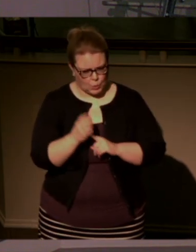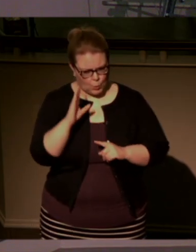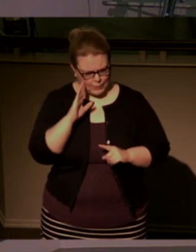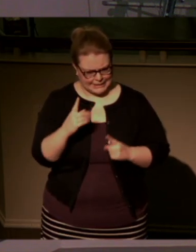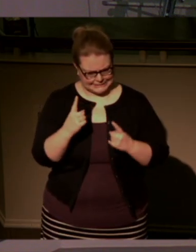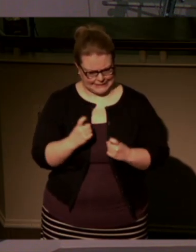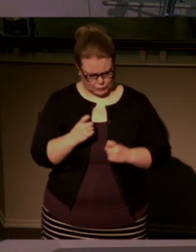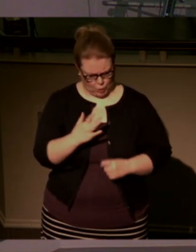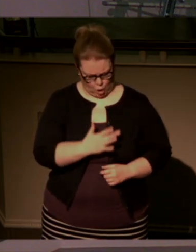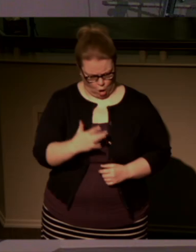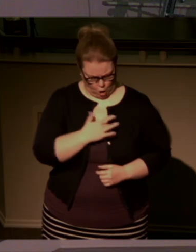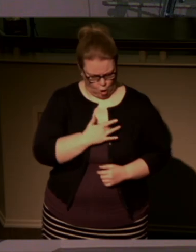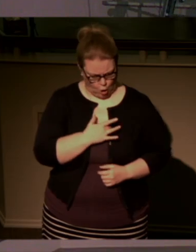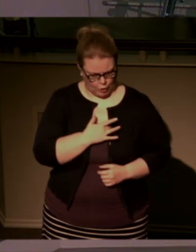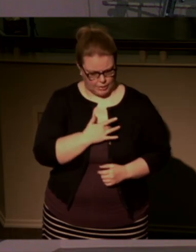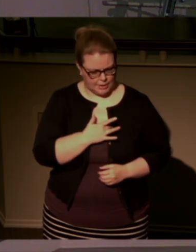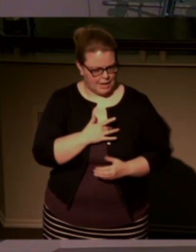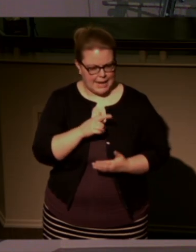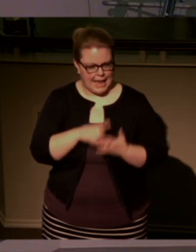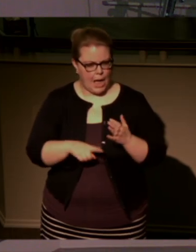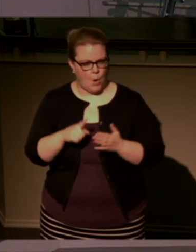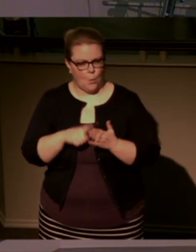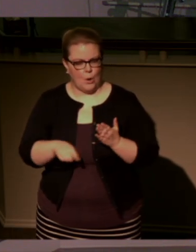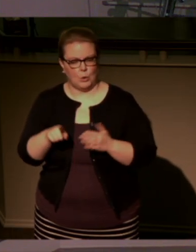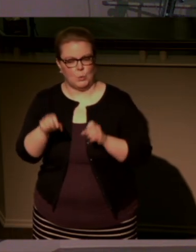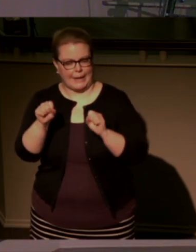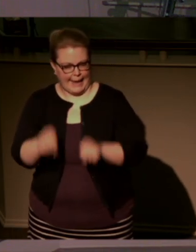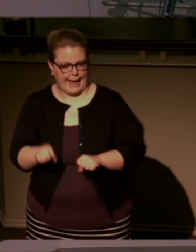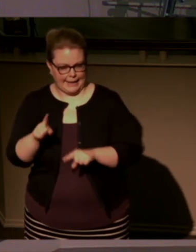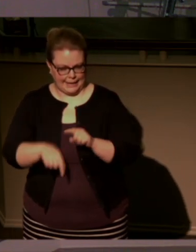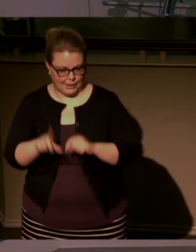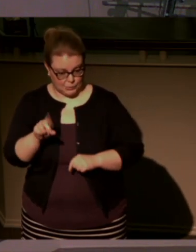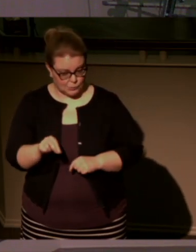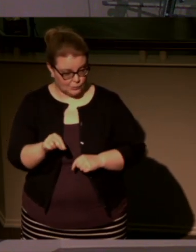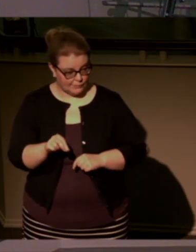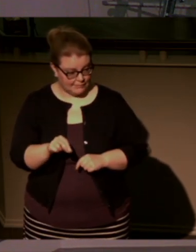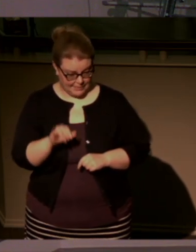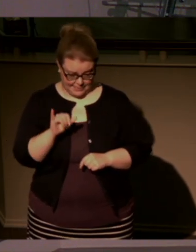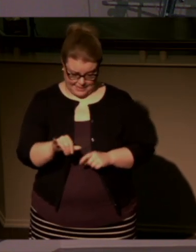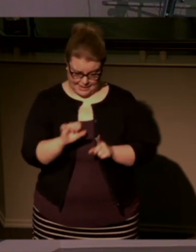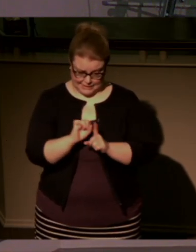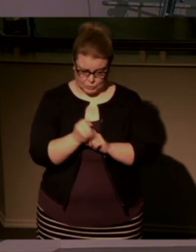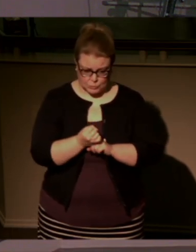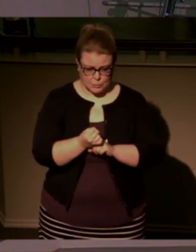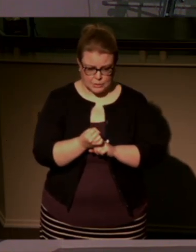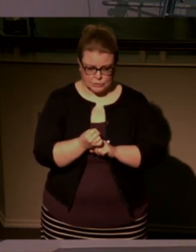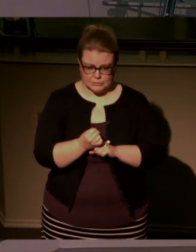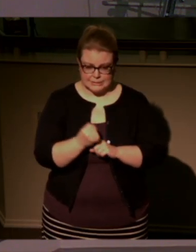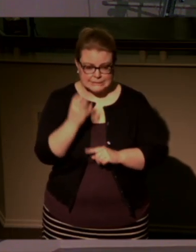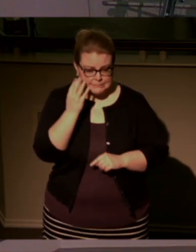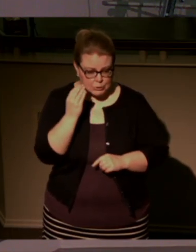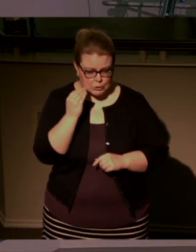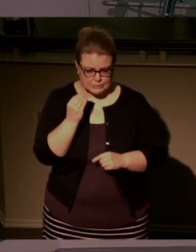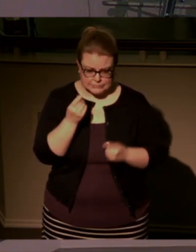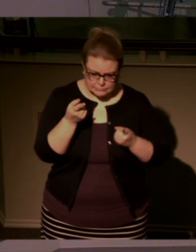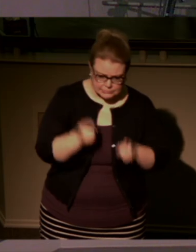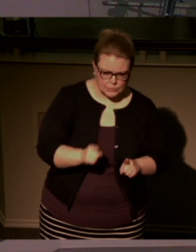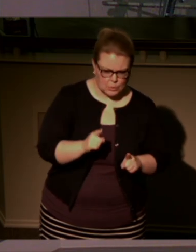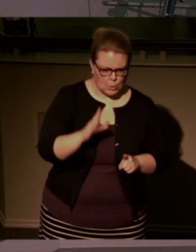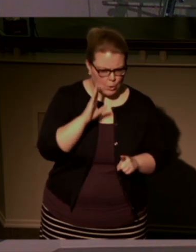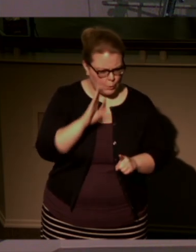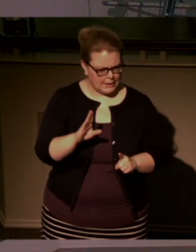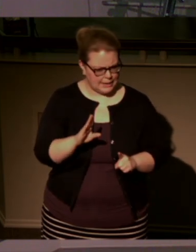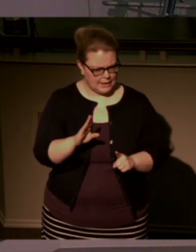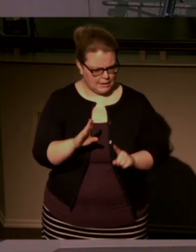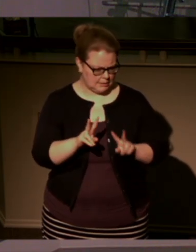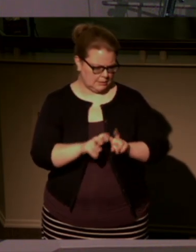your ability. The trial tests your heart condition, not your ability. If you've ever